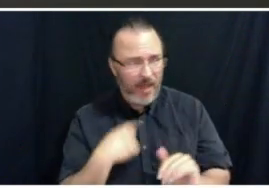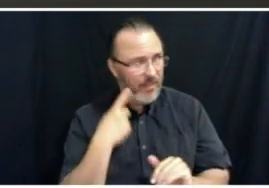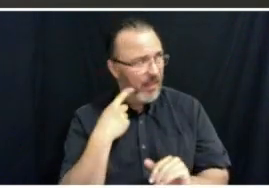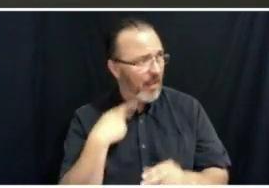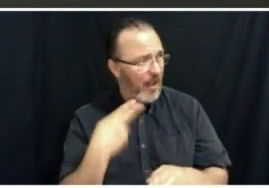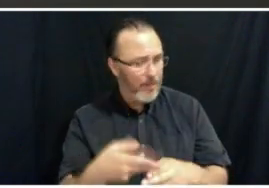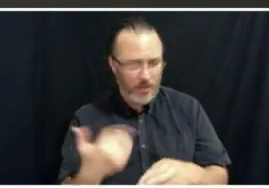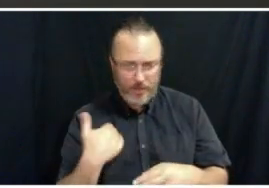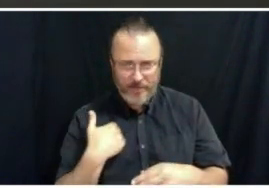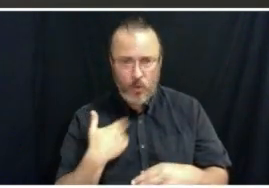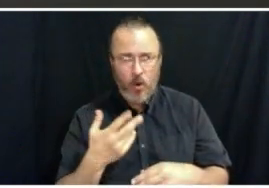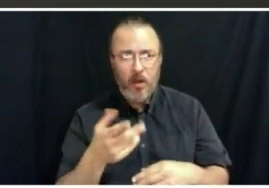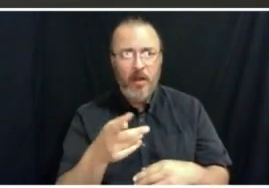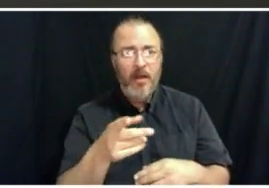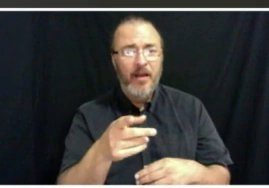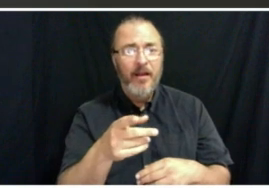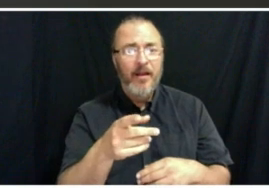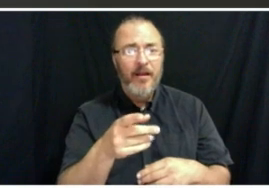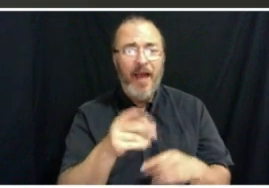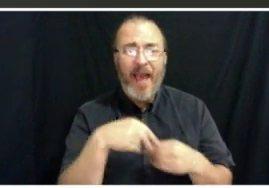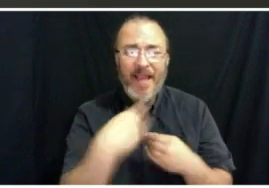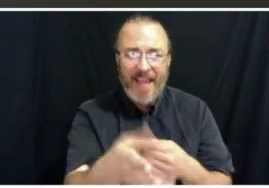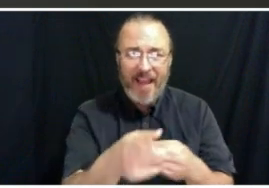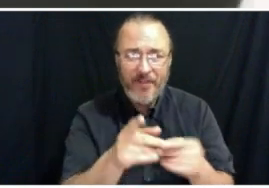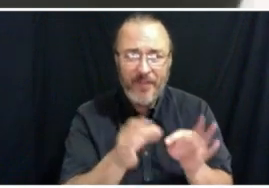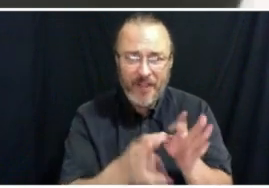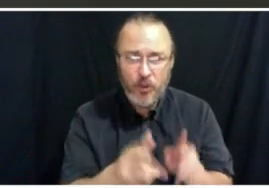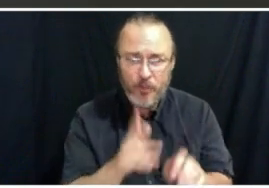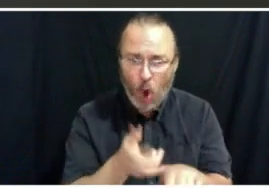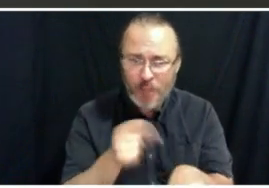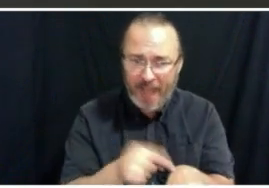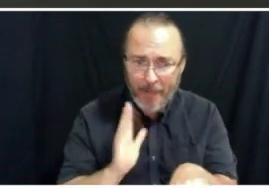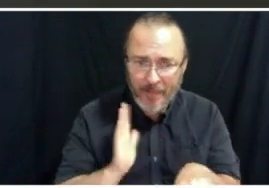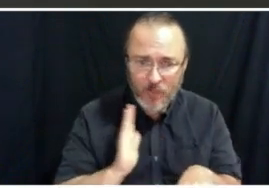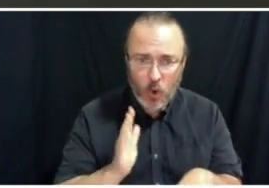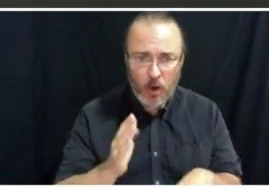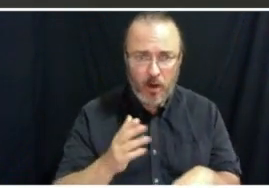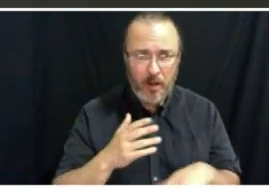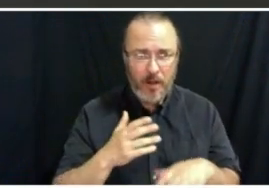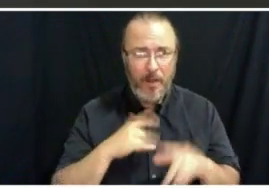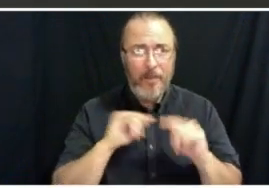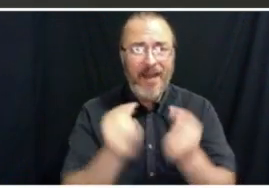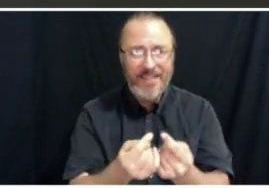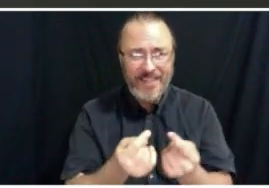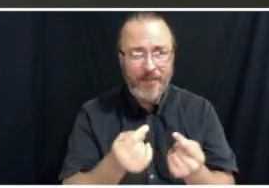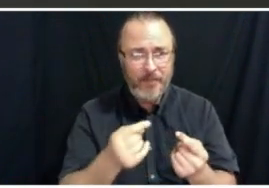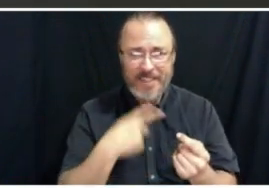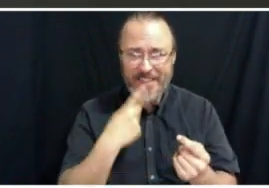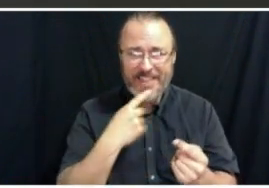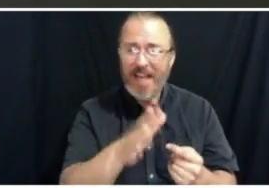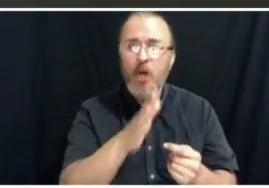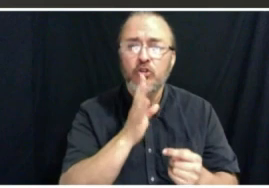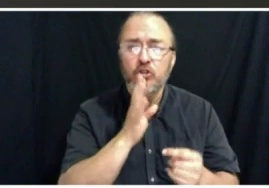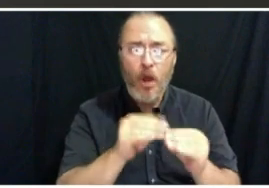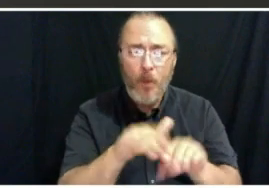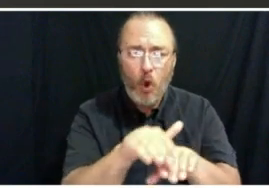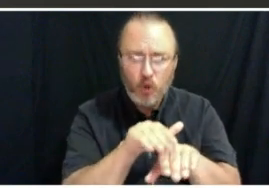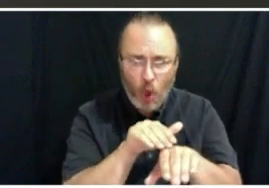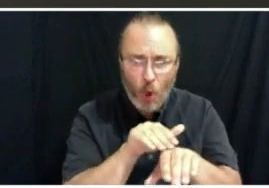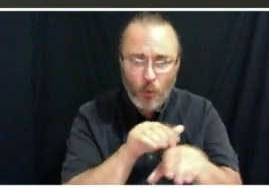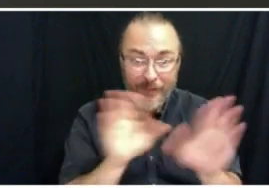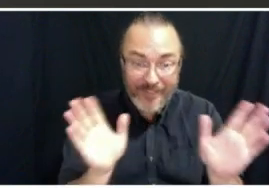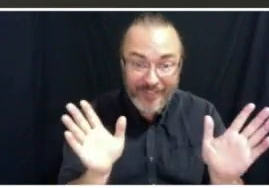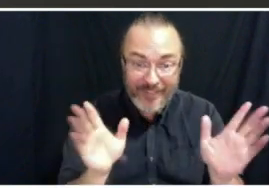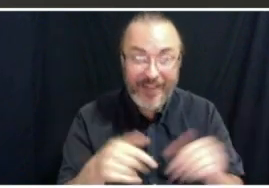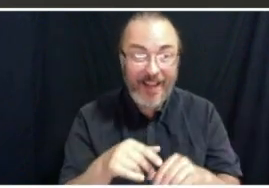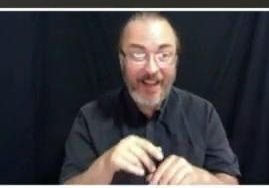translator a hard time before when I spoke, and my team was shouting, no, speak more slowly. Many of these interventions in inclusive